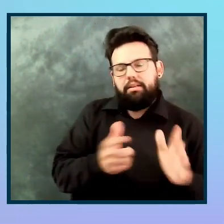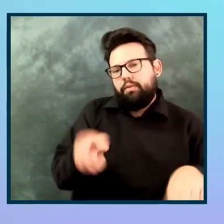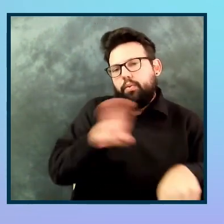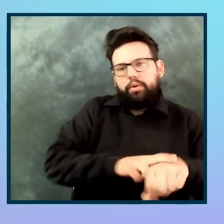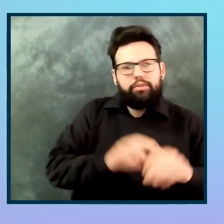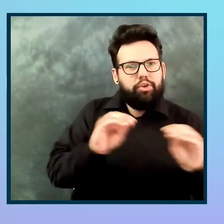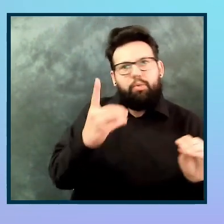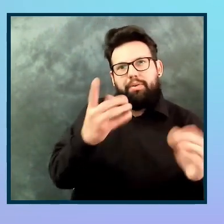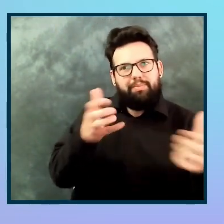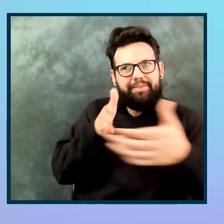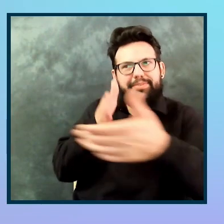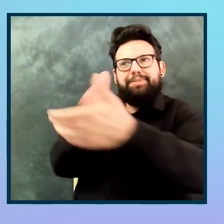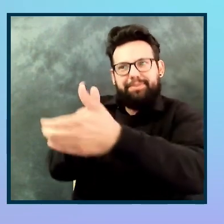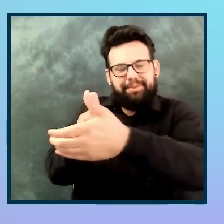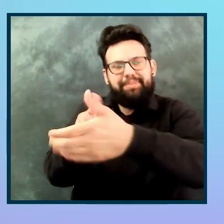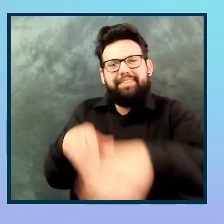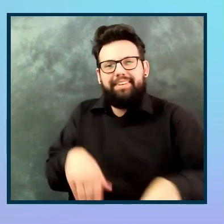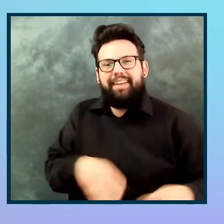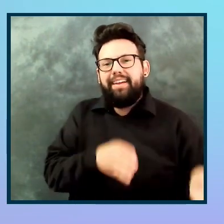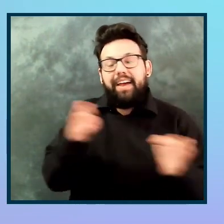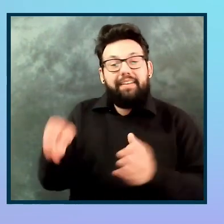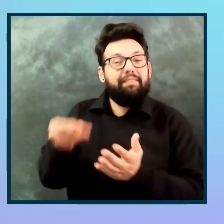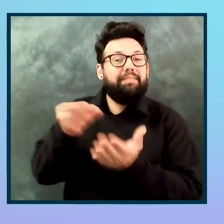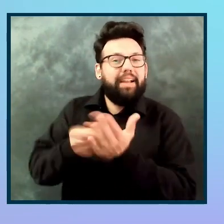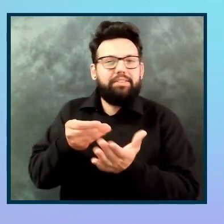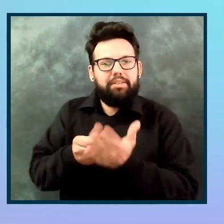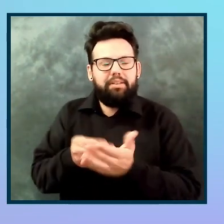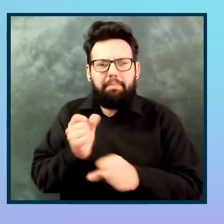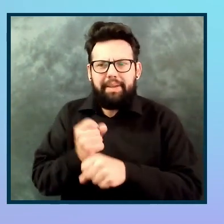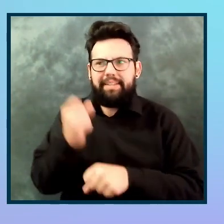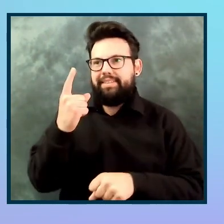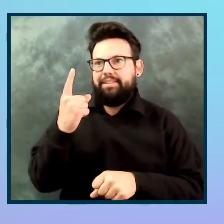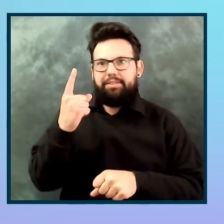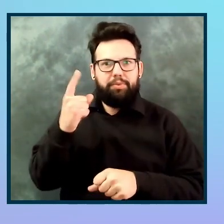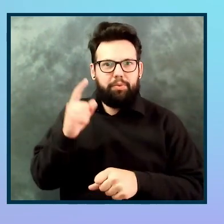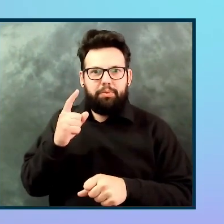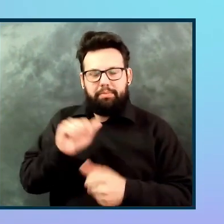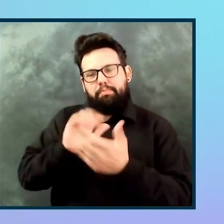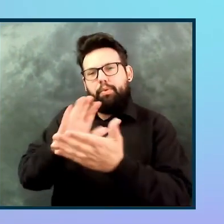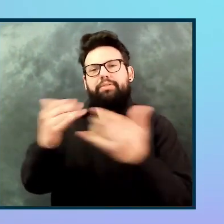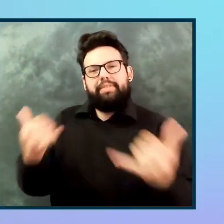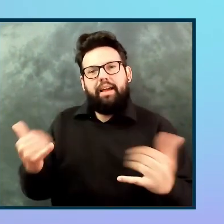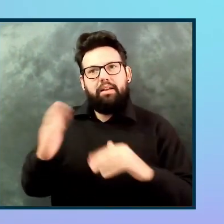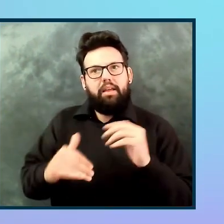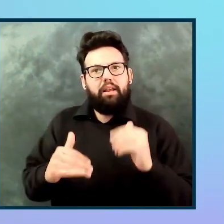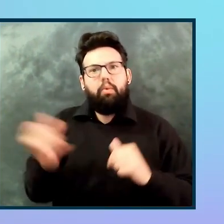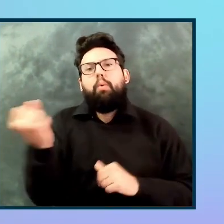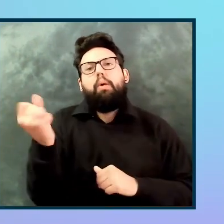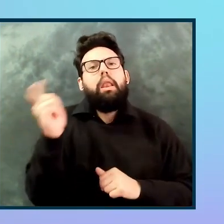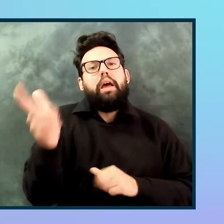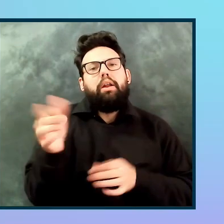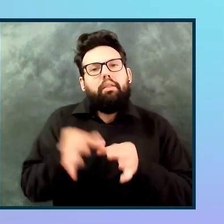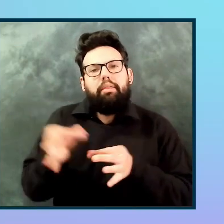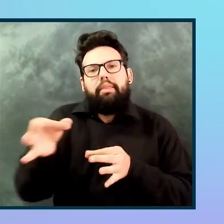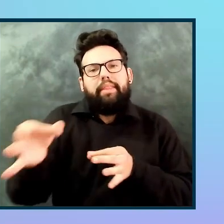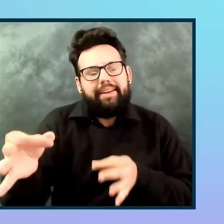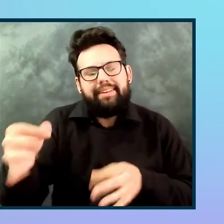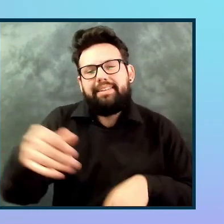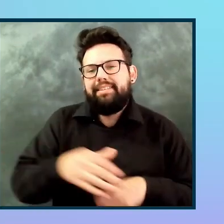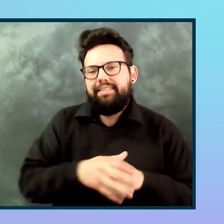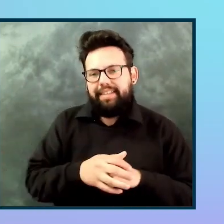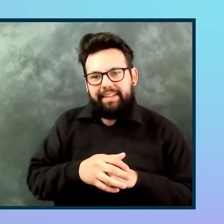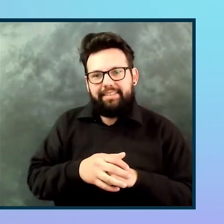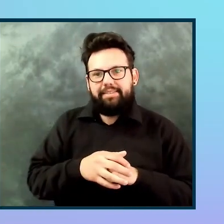financial perspective, the numbers show that it makes sense to tackle accessibility. Yeah. It's not going anywhere, and it's only becoming more and